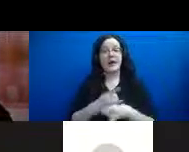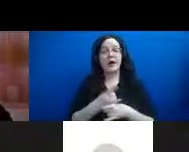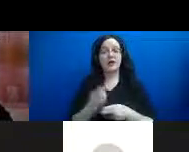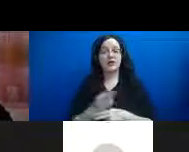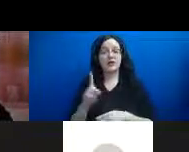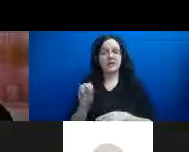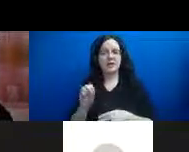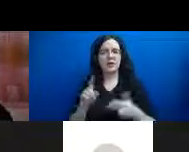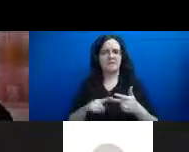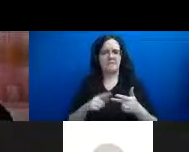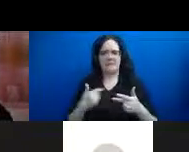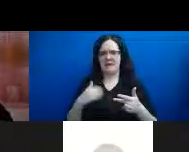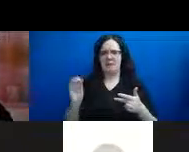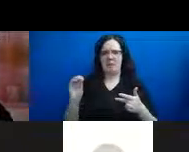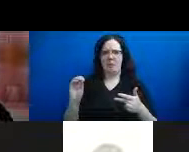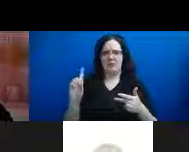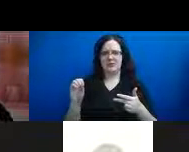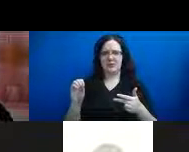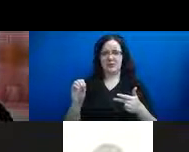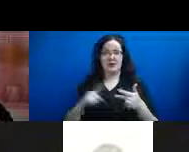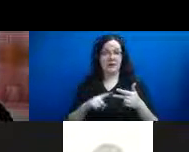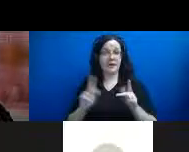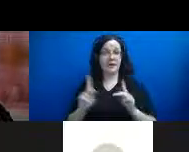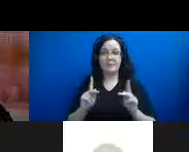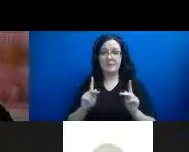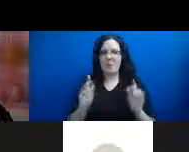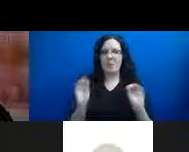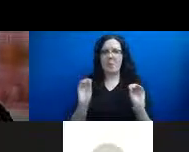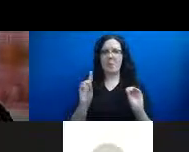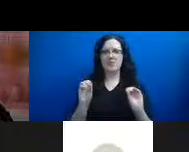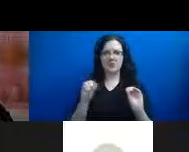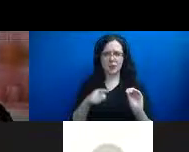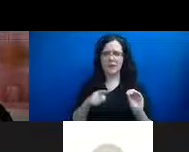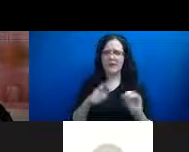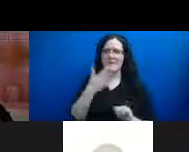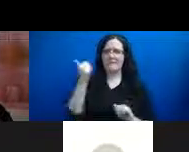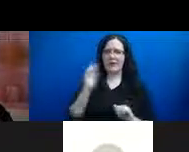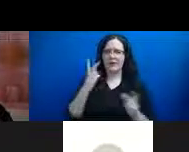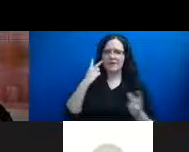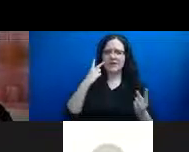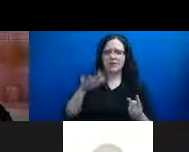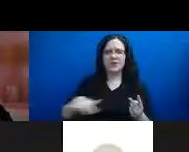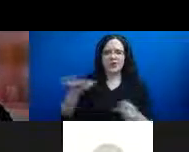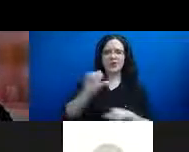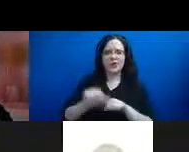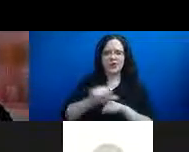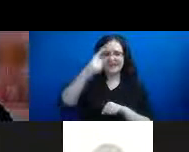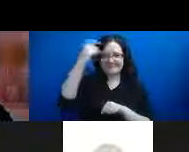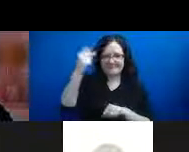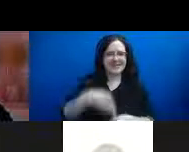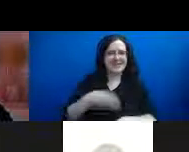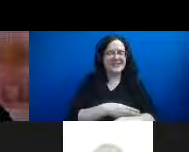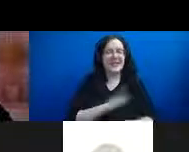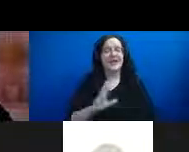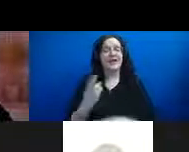of those, people with neither disorder do better with visuospatial working memory, use of information of